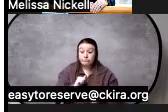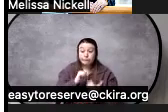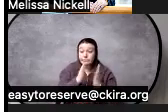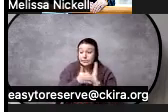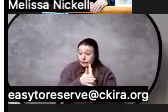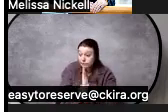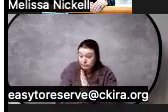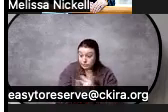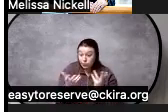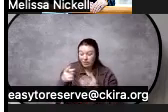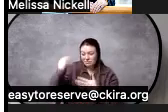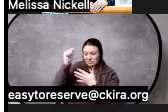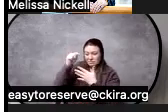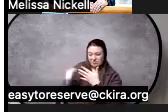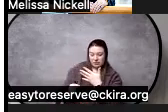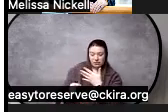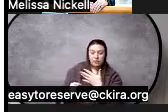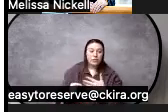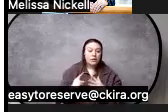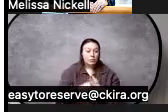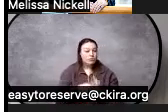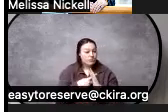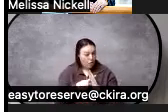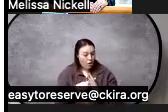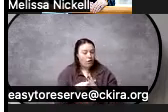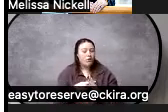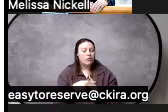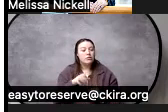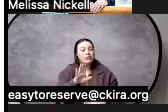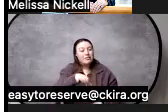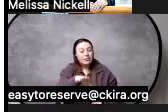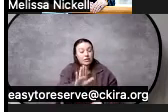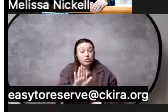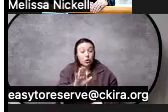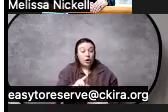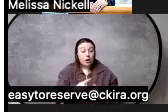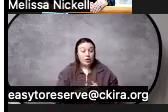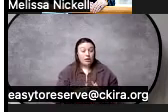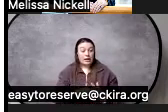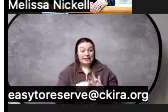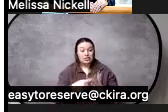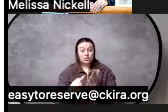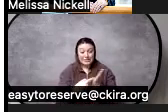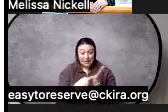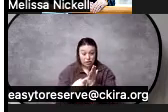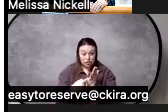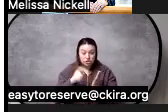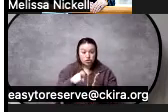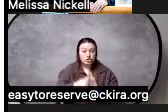start off by emphasizing that your initial discussion about your oral presentation should begin with your